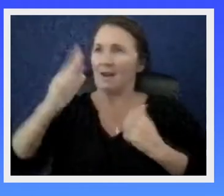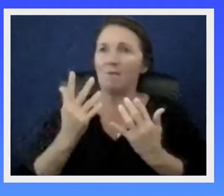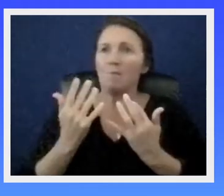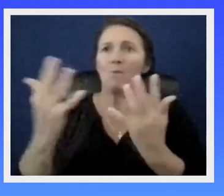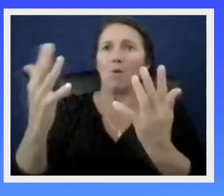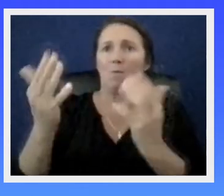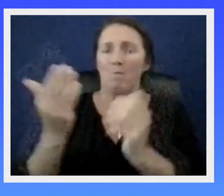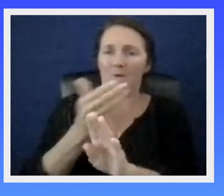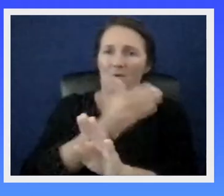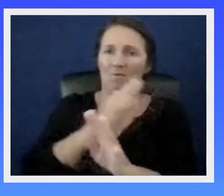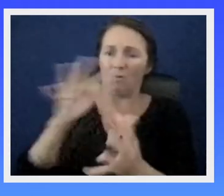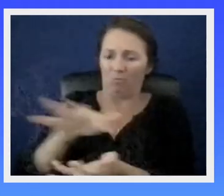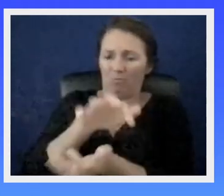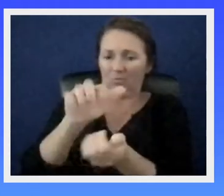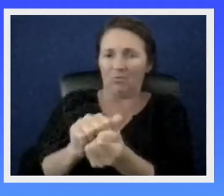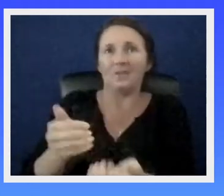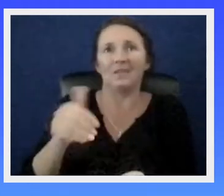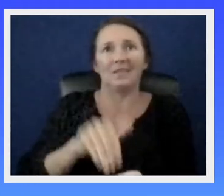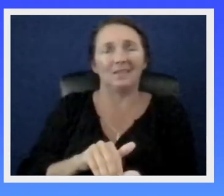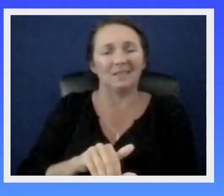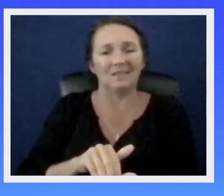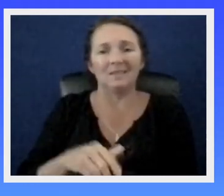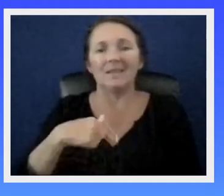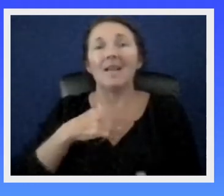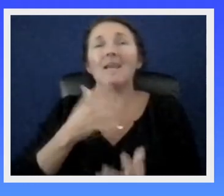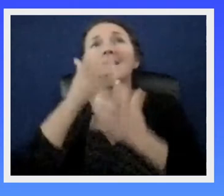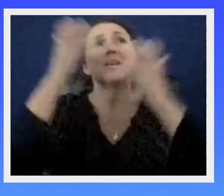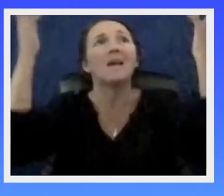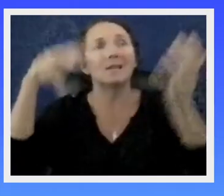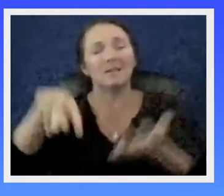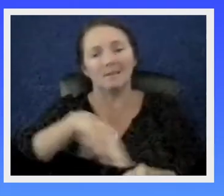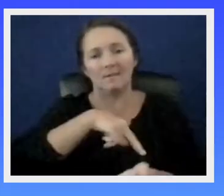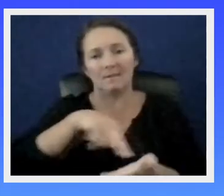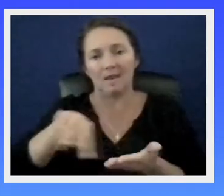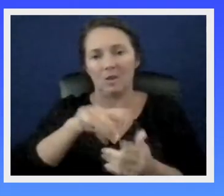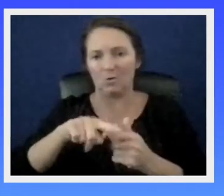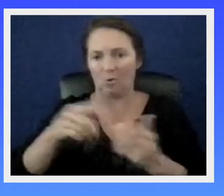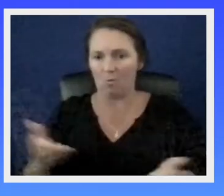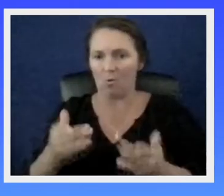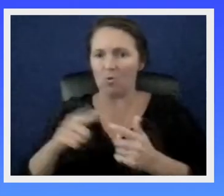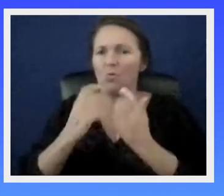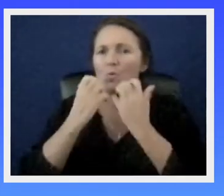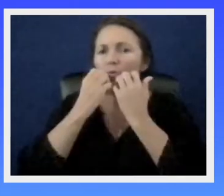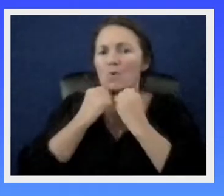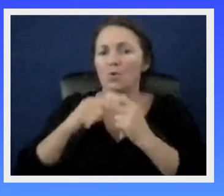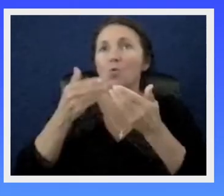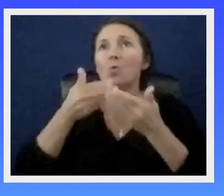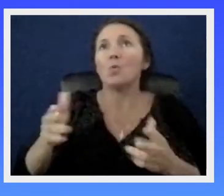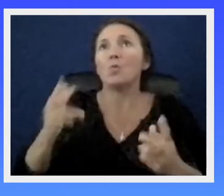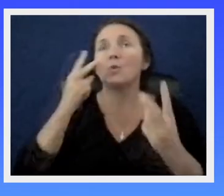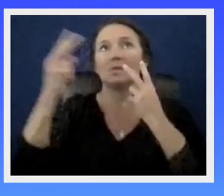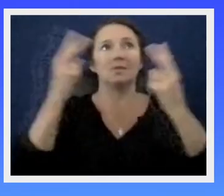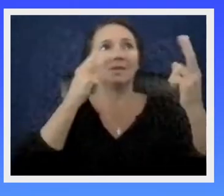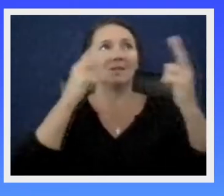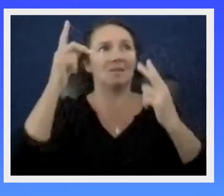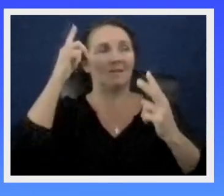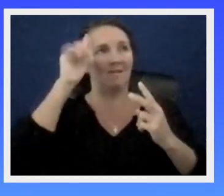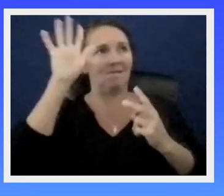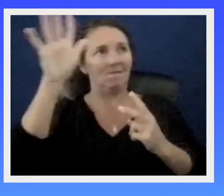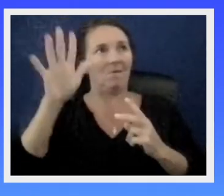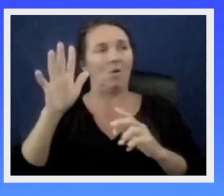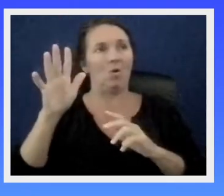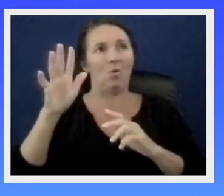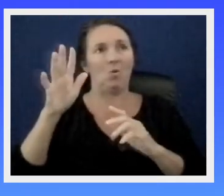construct does. I yell dance and mean the present too precious to lose vision for meditated revolution. I